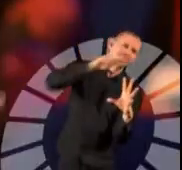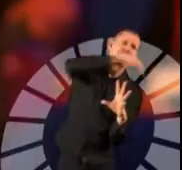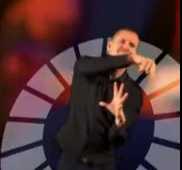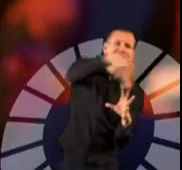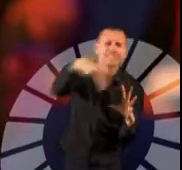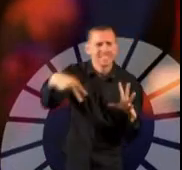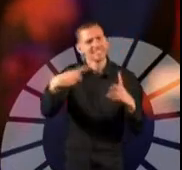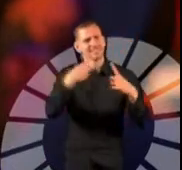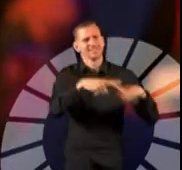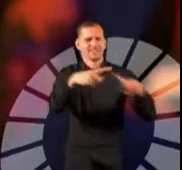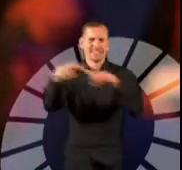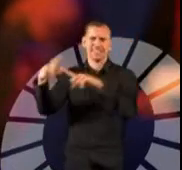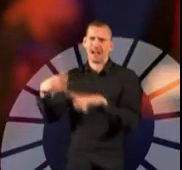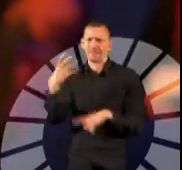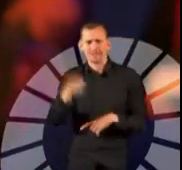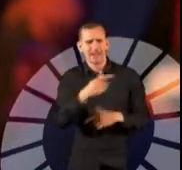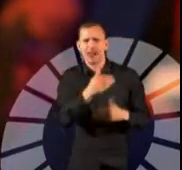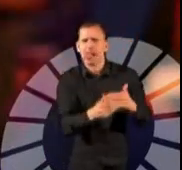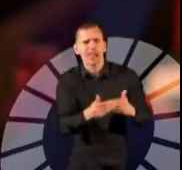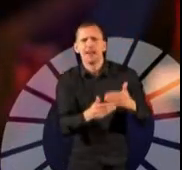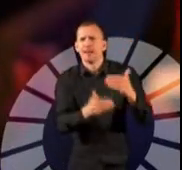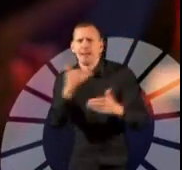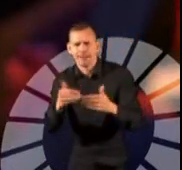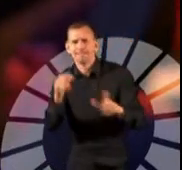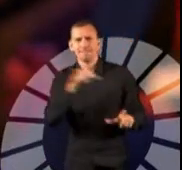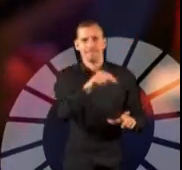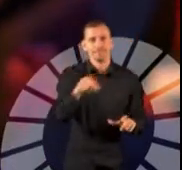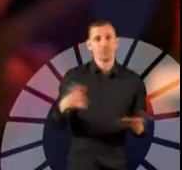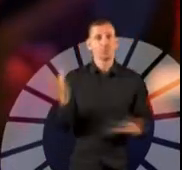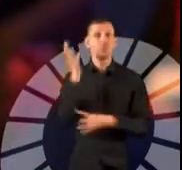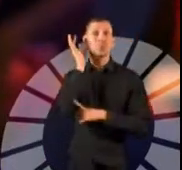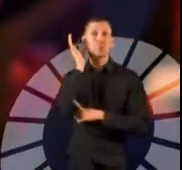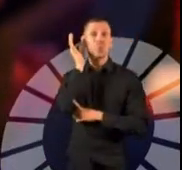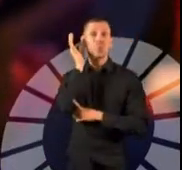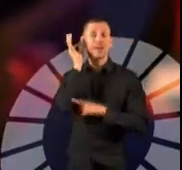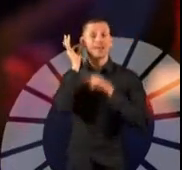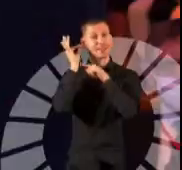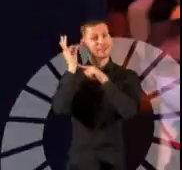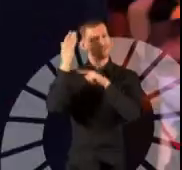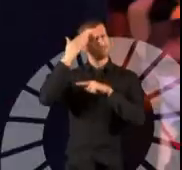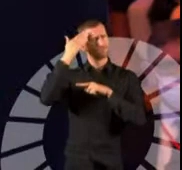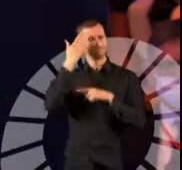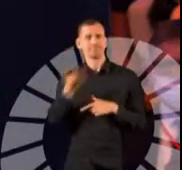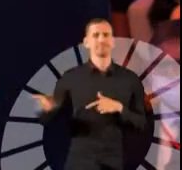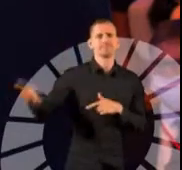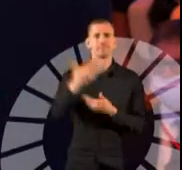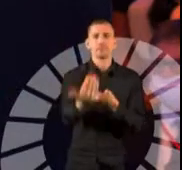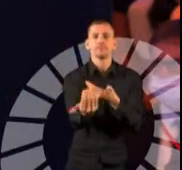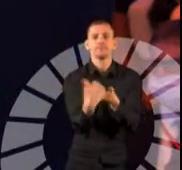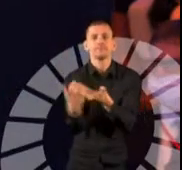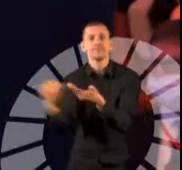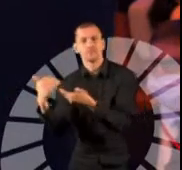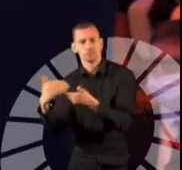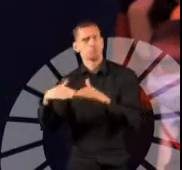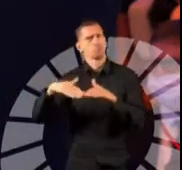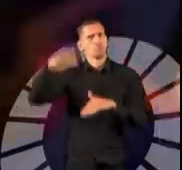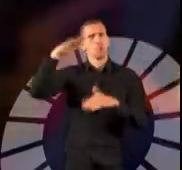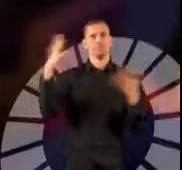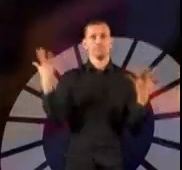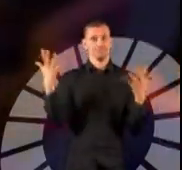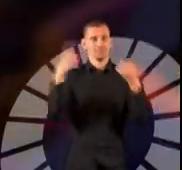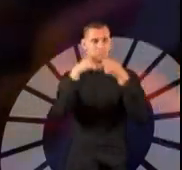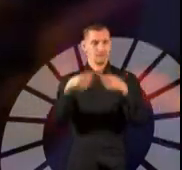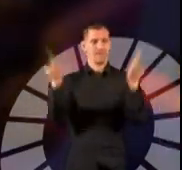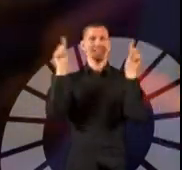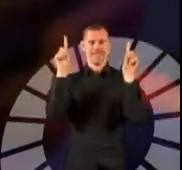in some regions of the world. Girls have multiplied by three their participation in